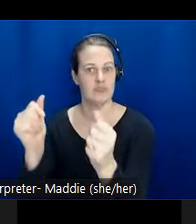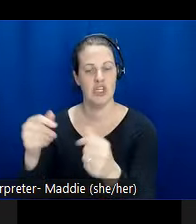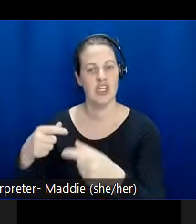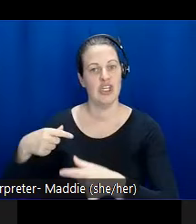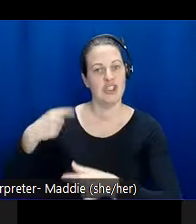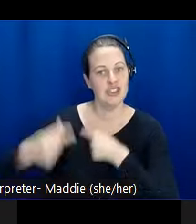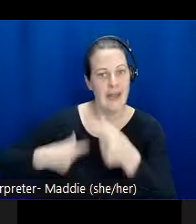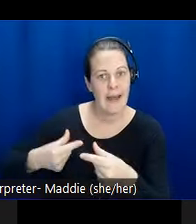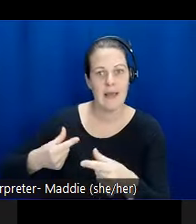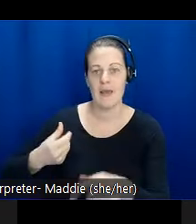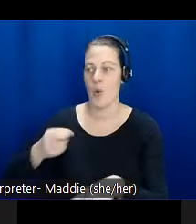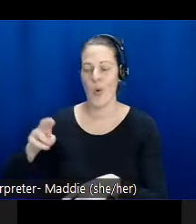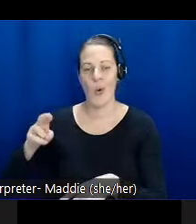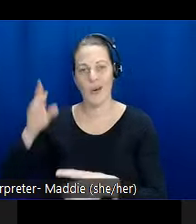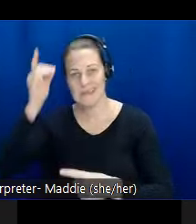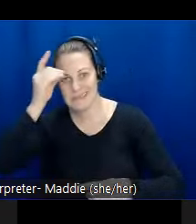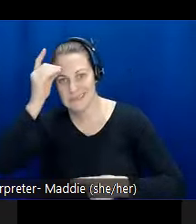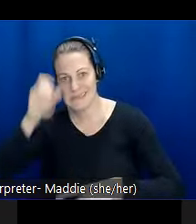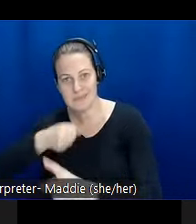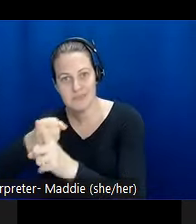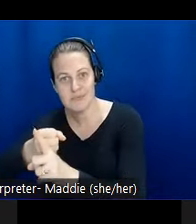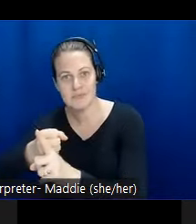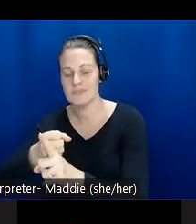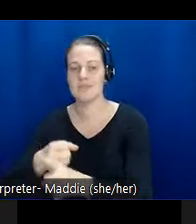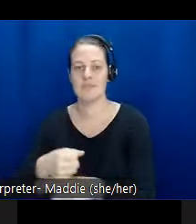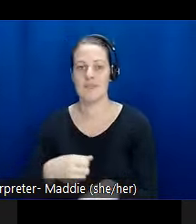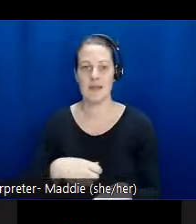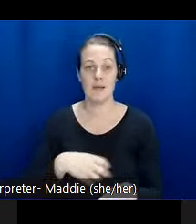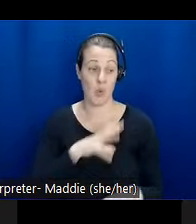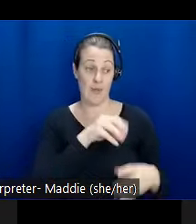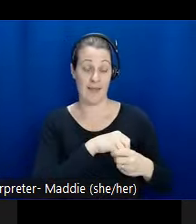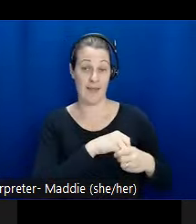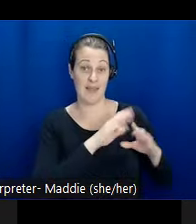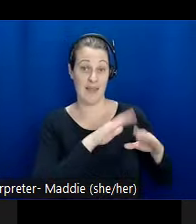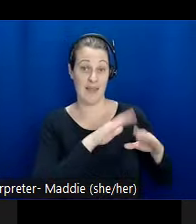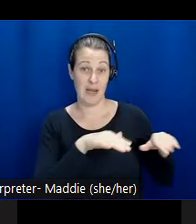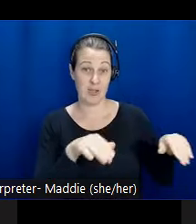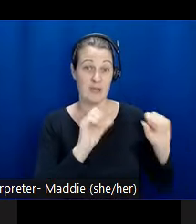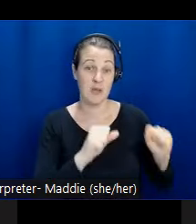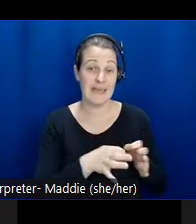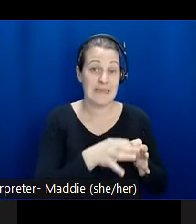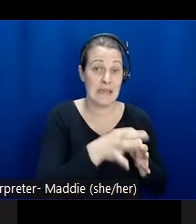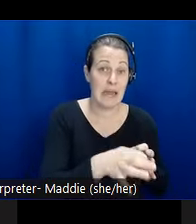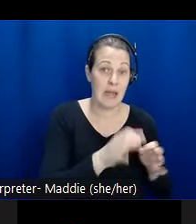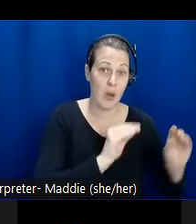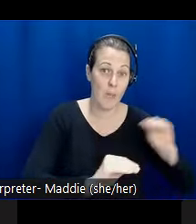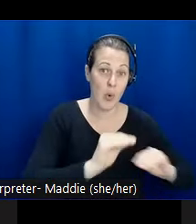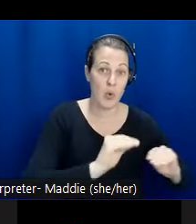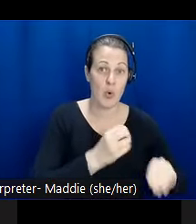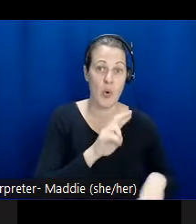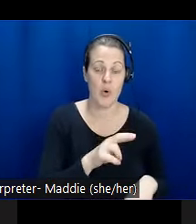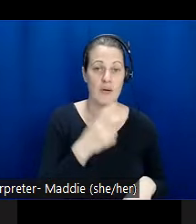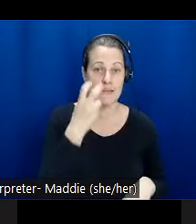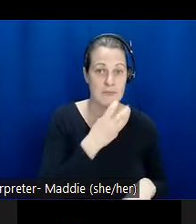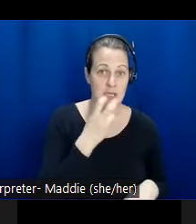a disease. And some of this could be within the pediatric population, delayed motor or language skills, some barriers to